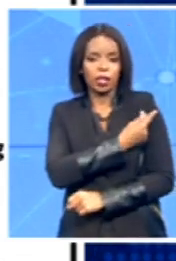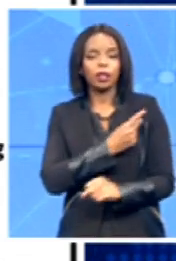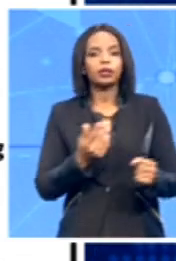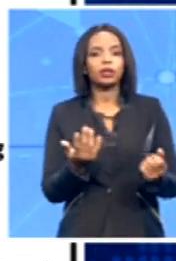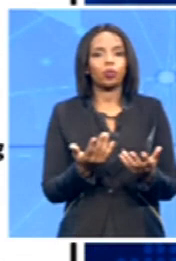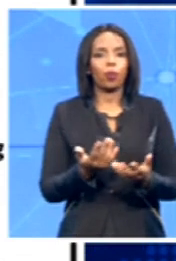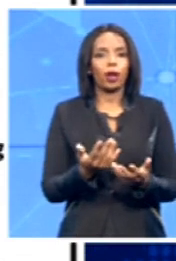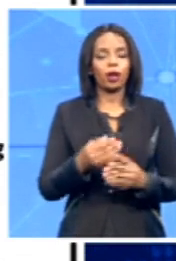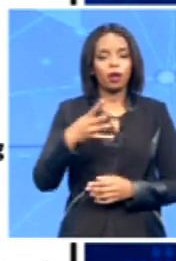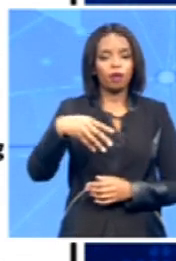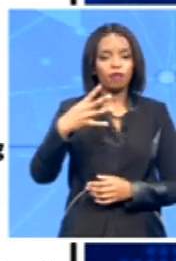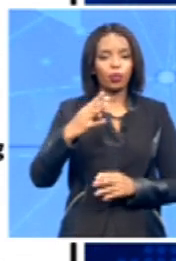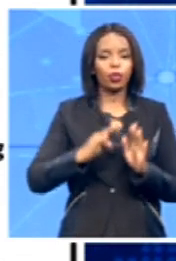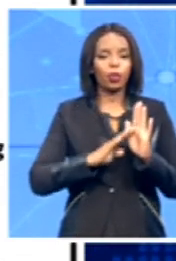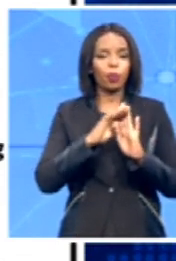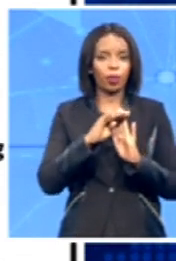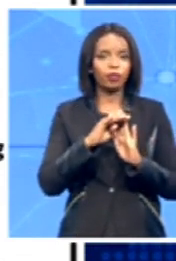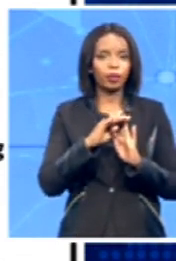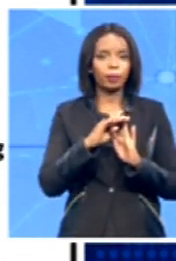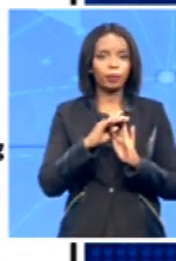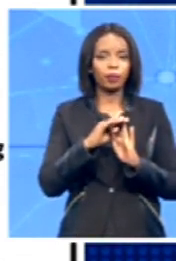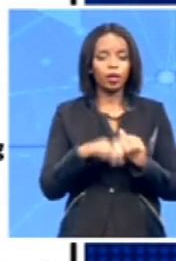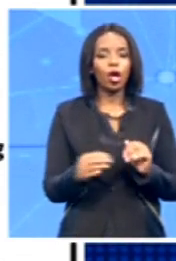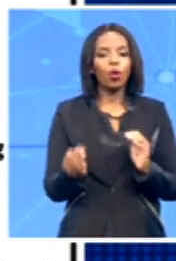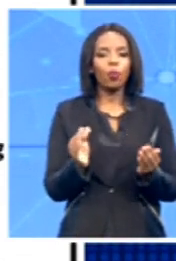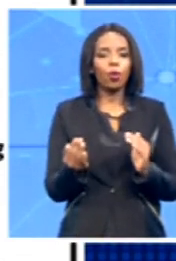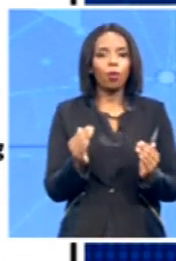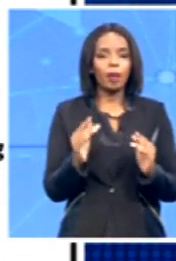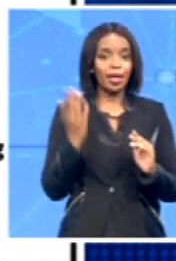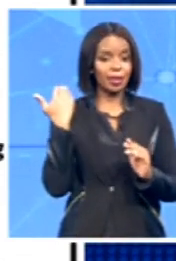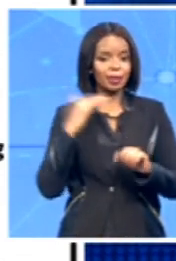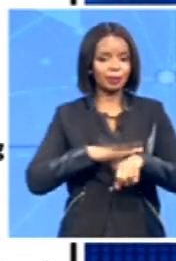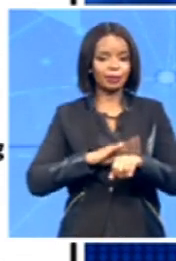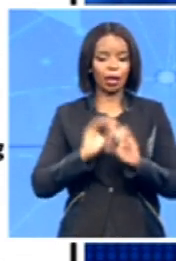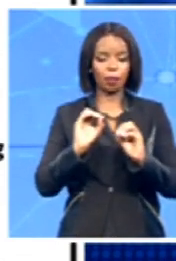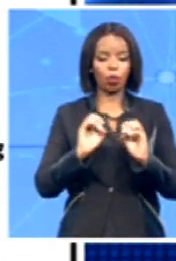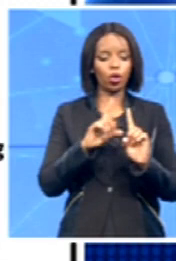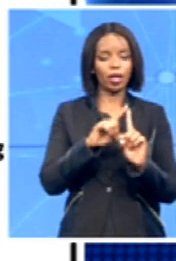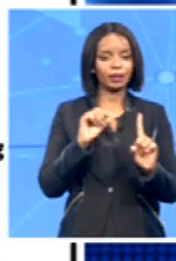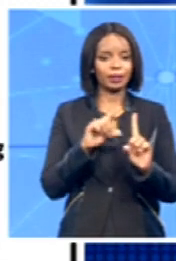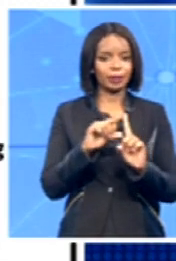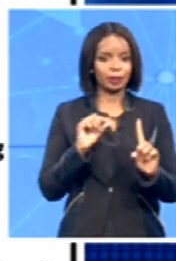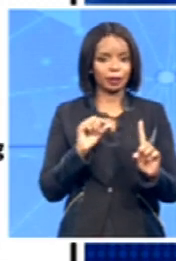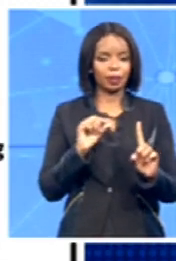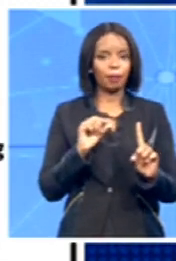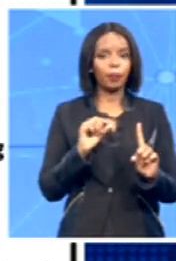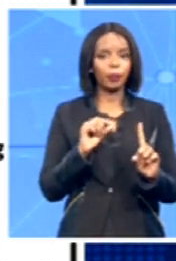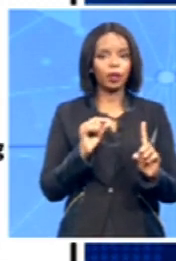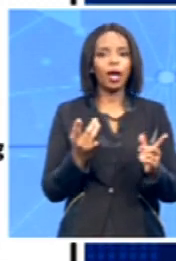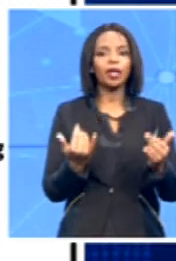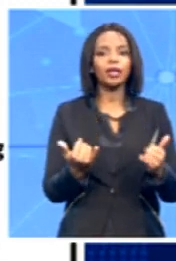fully vaccinated in the Delta period, which was the third wave. If you then look at admission or death together, you'll